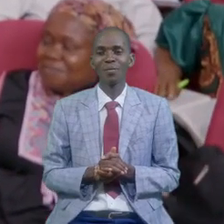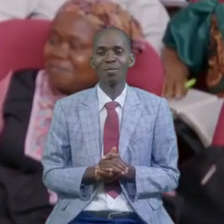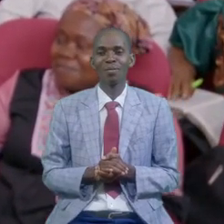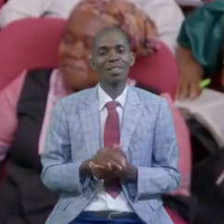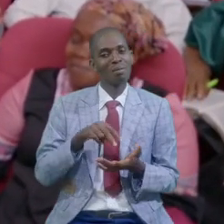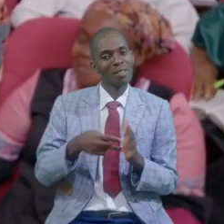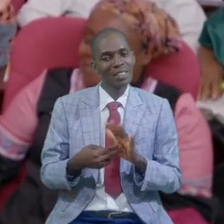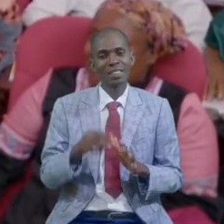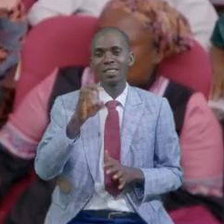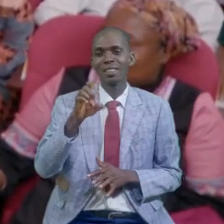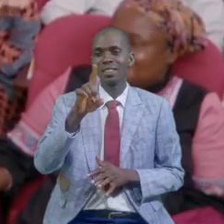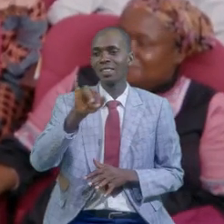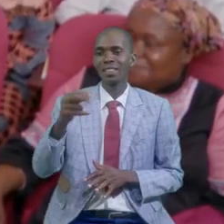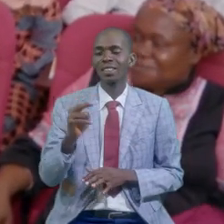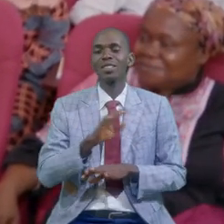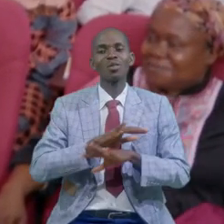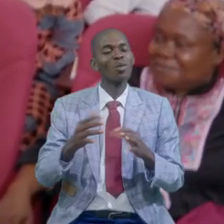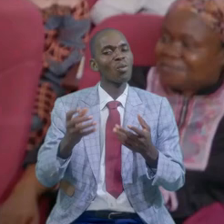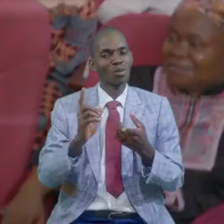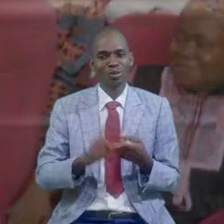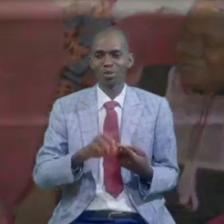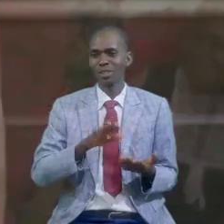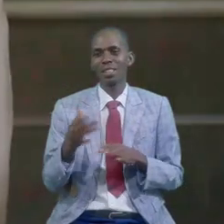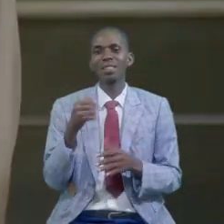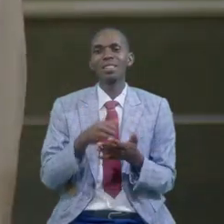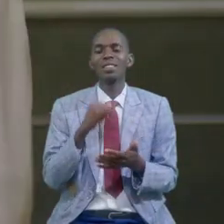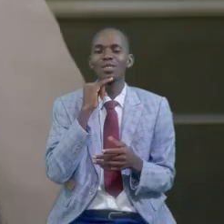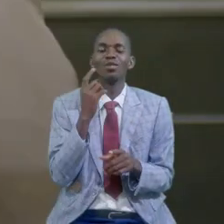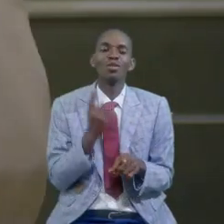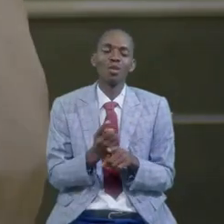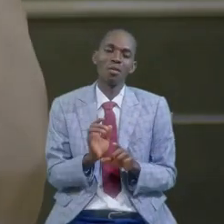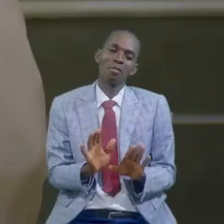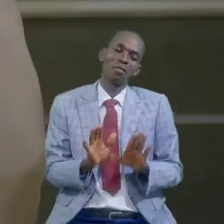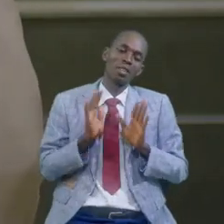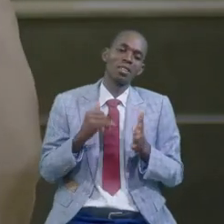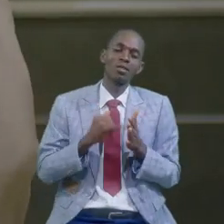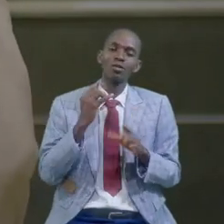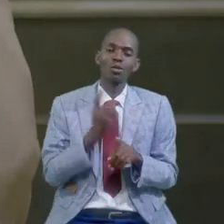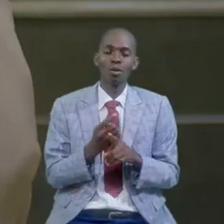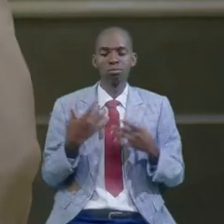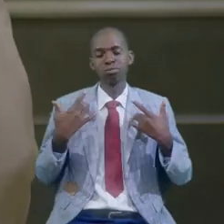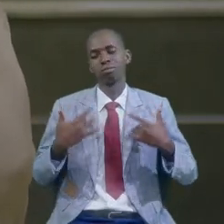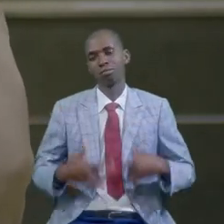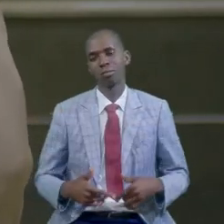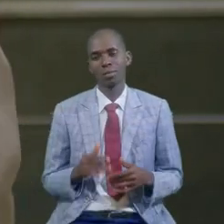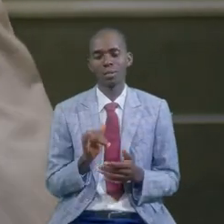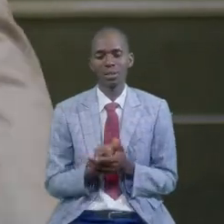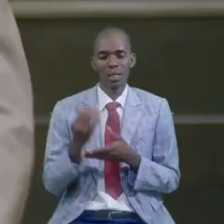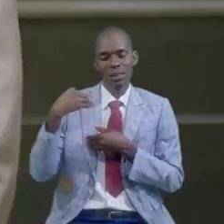die. That's just fear talking. That's just discouragement talking. You don't want to die. It's